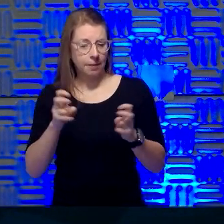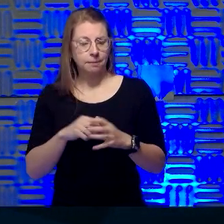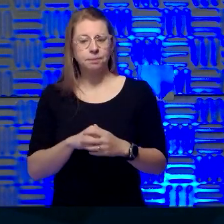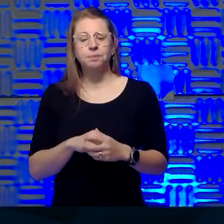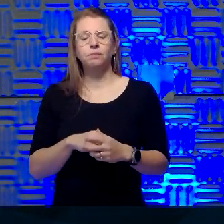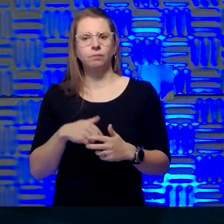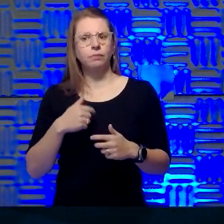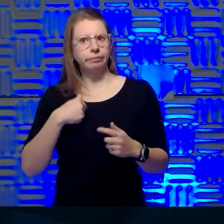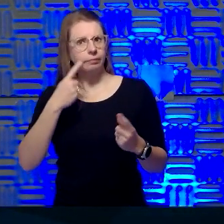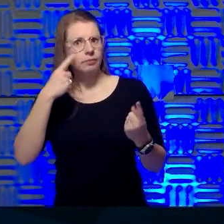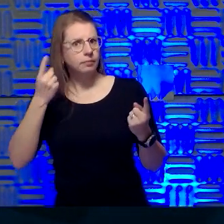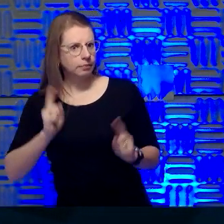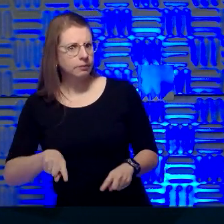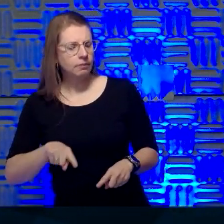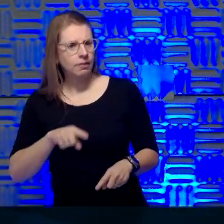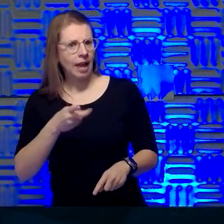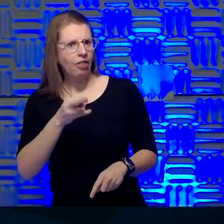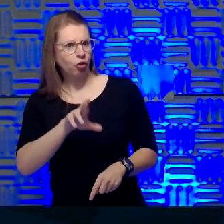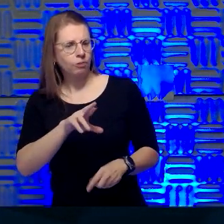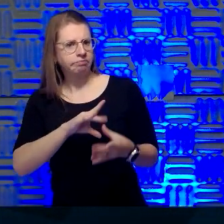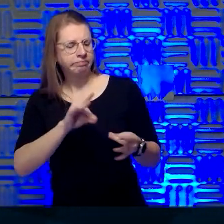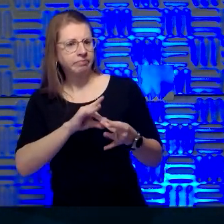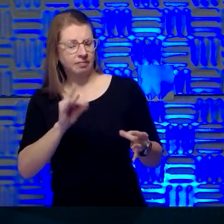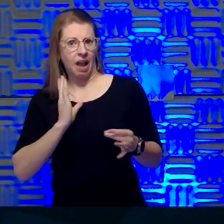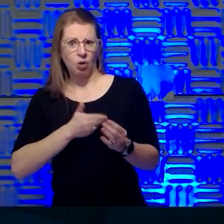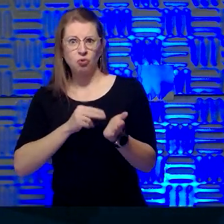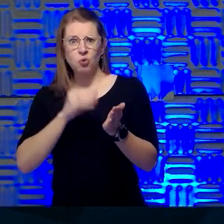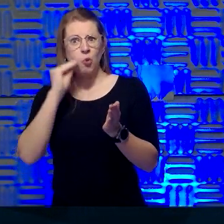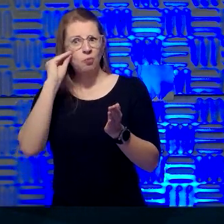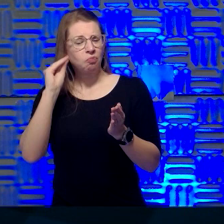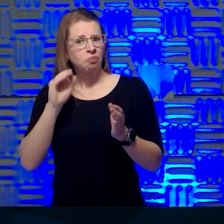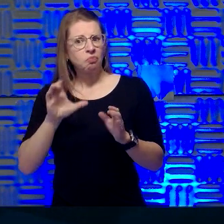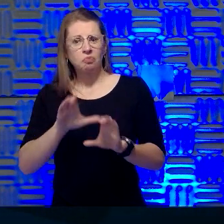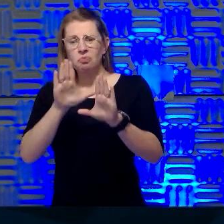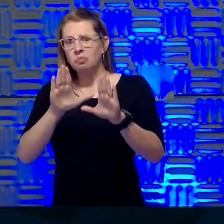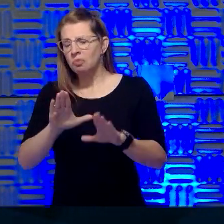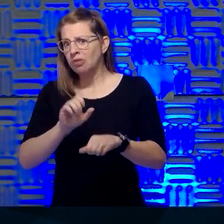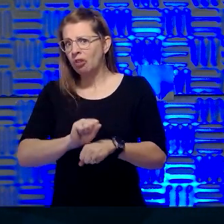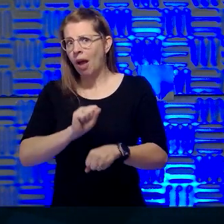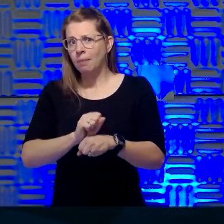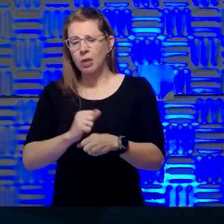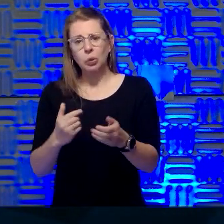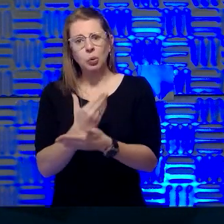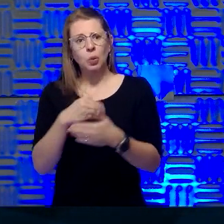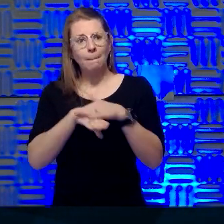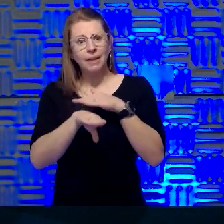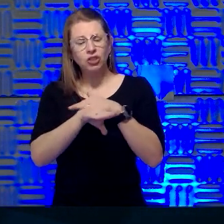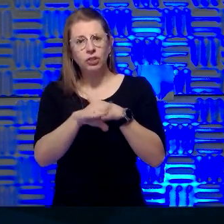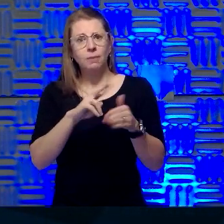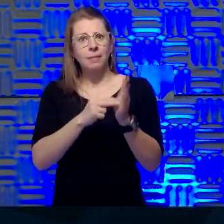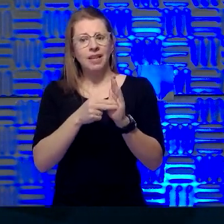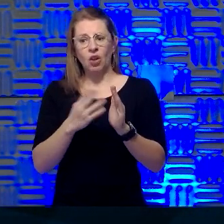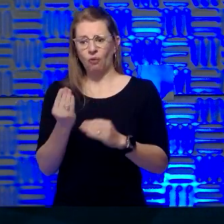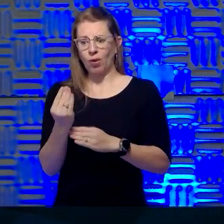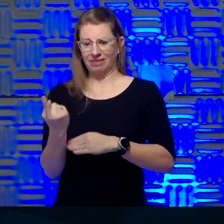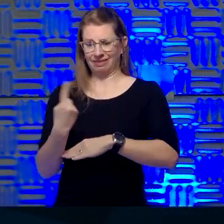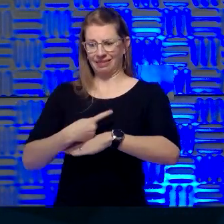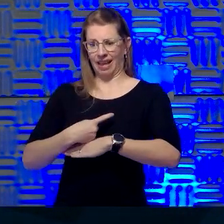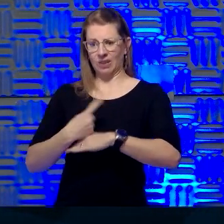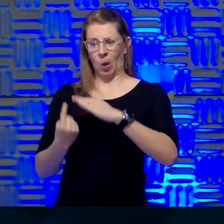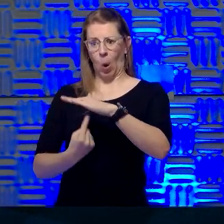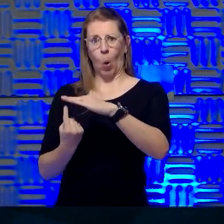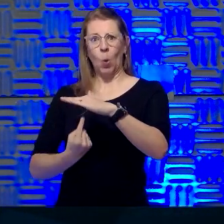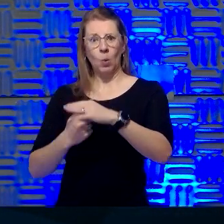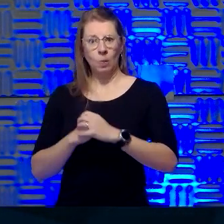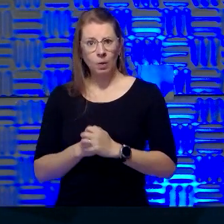Heather said. Our nursing home has been doing a very good job. New admissions spend 14 days in quarantine, and we're